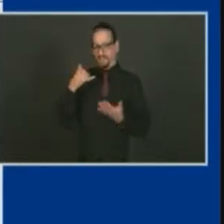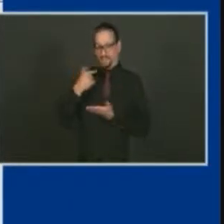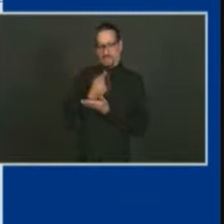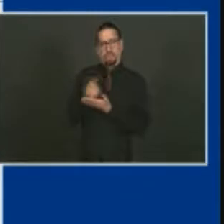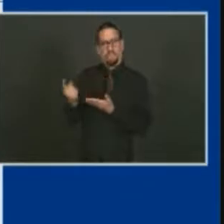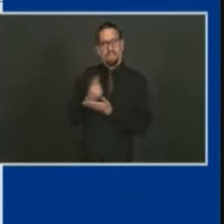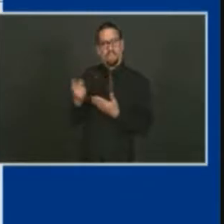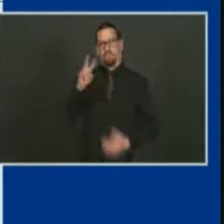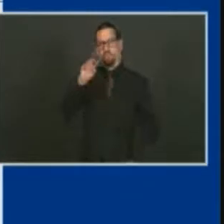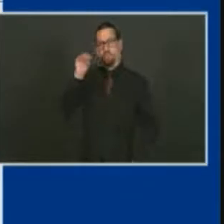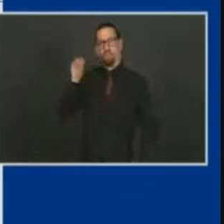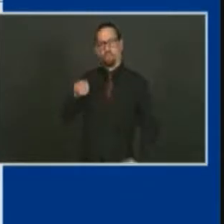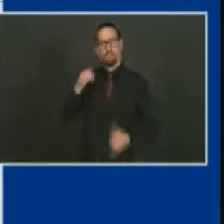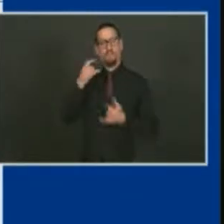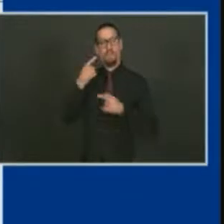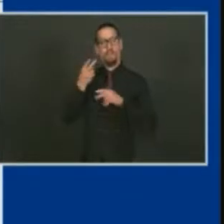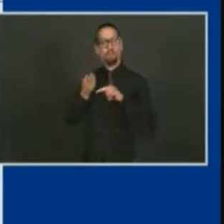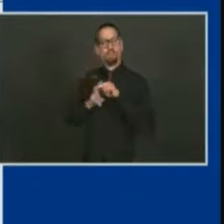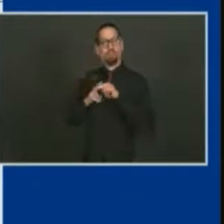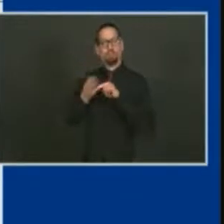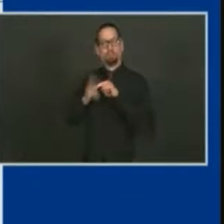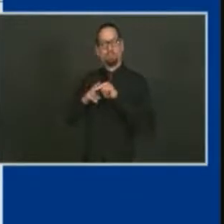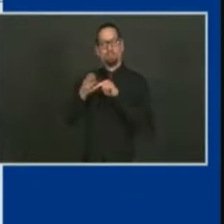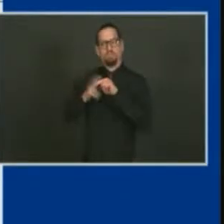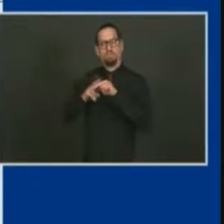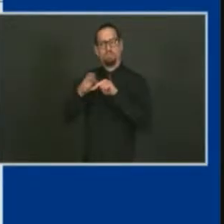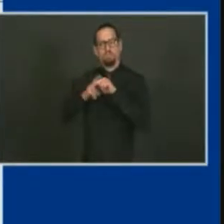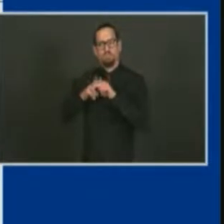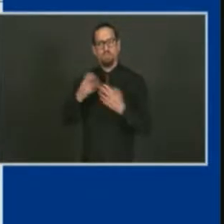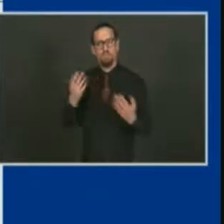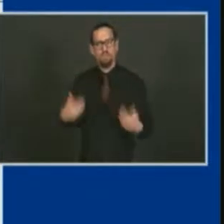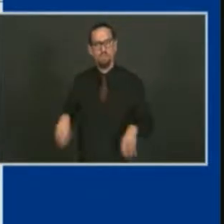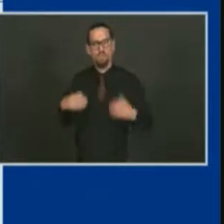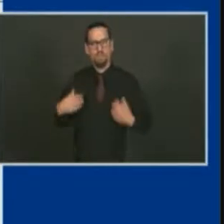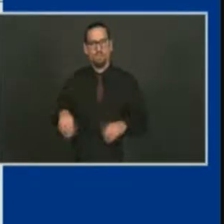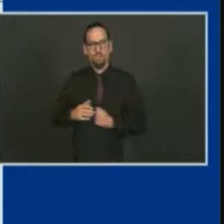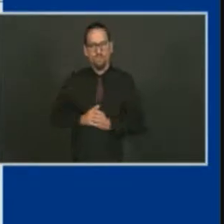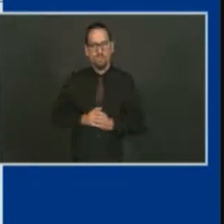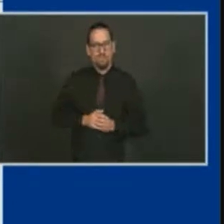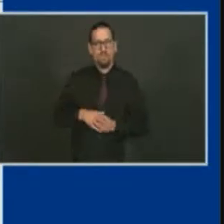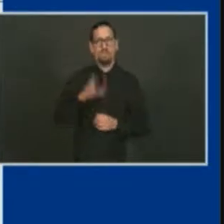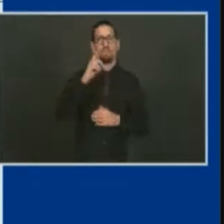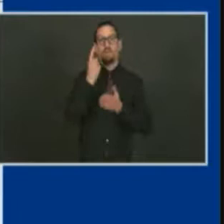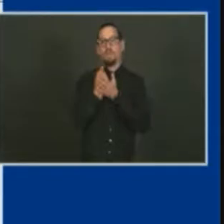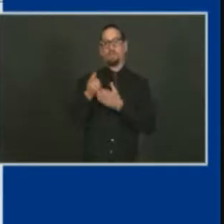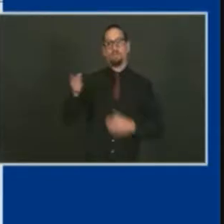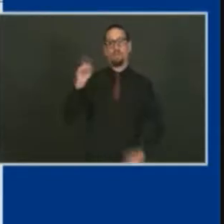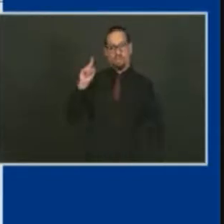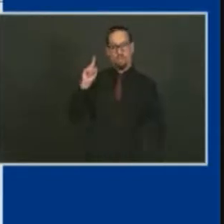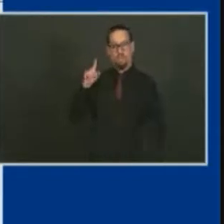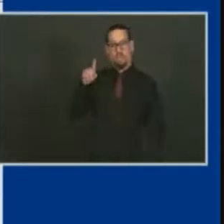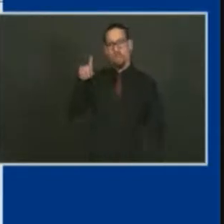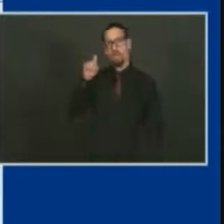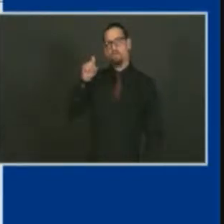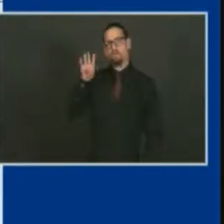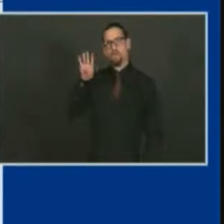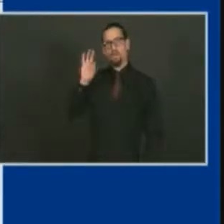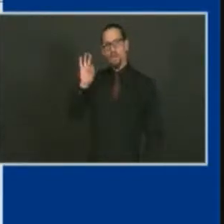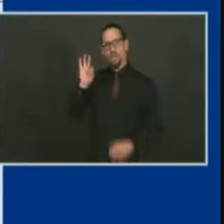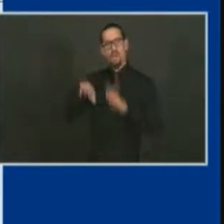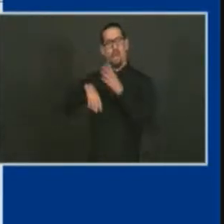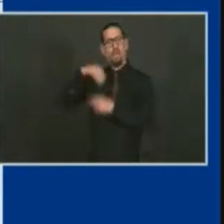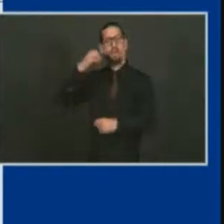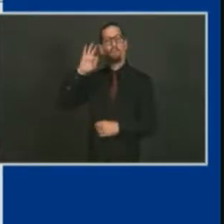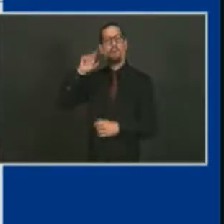week. The new cases last week was 149 per 100,000. So